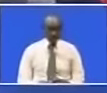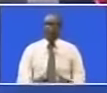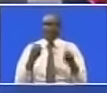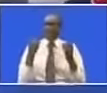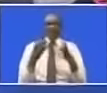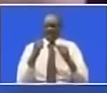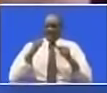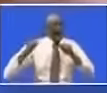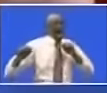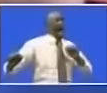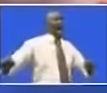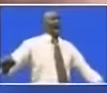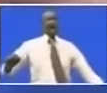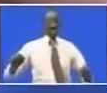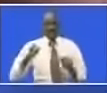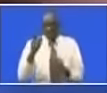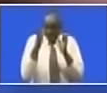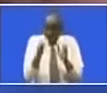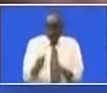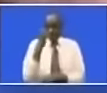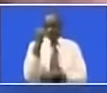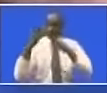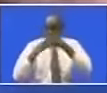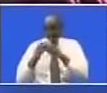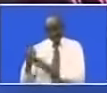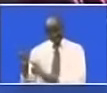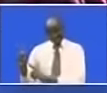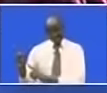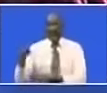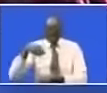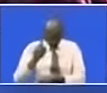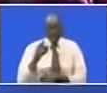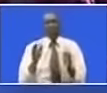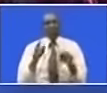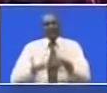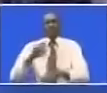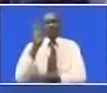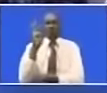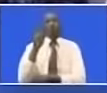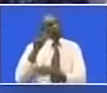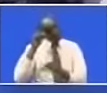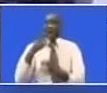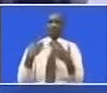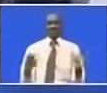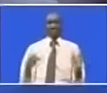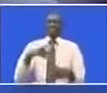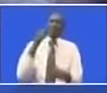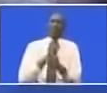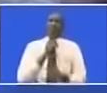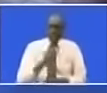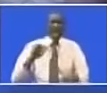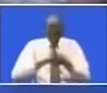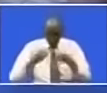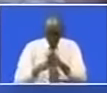Many woke up early. 59-year-old Veronica Kasaine was up by 4 in the morning. Ensuring that she had all